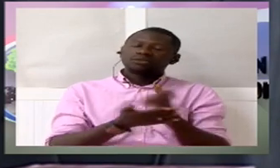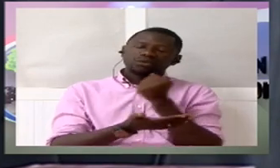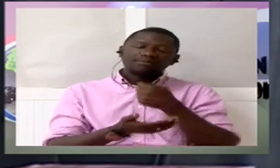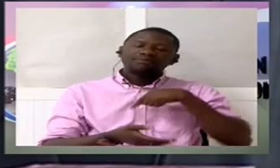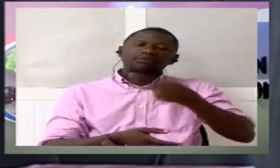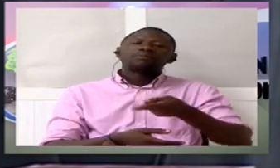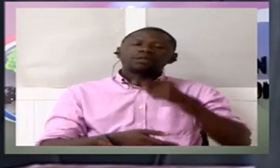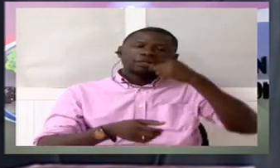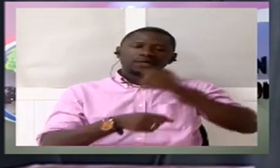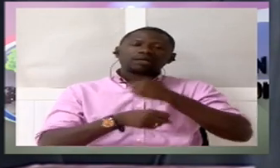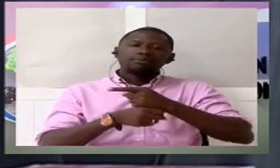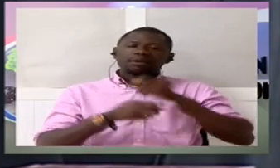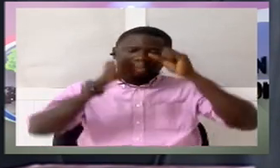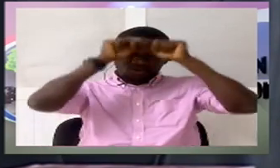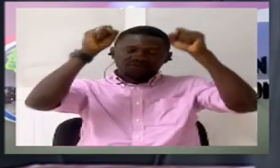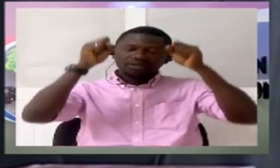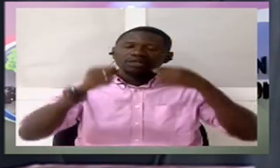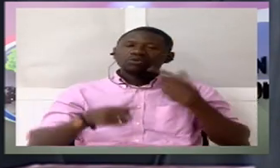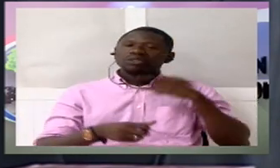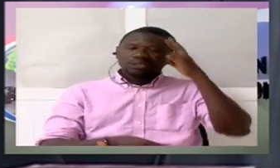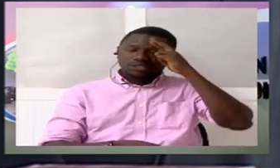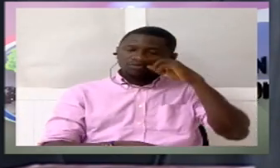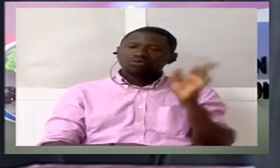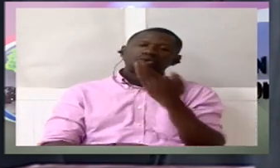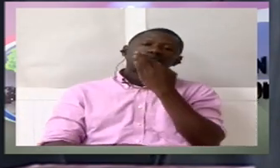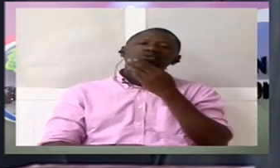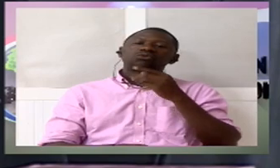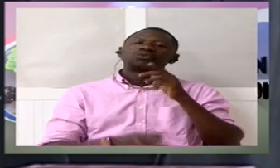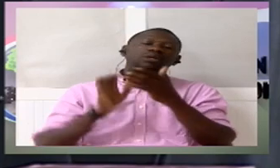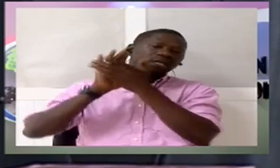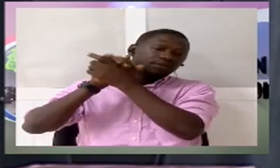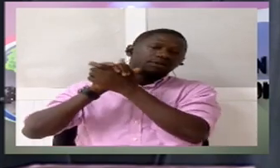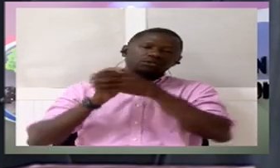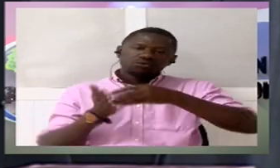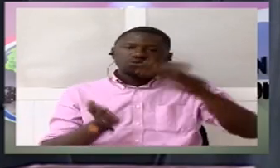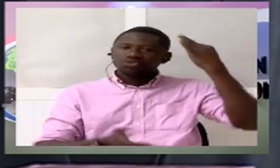a scholarship from the Gambia government, and that was his reason for going to Libya.